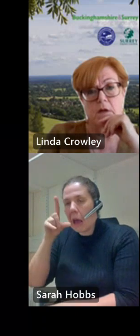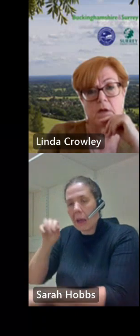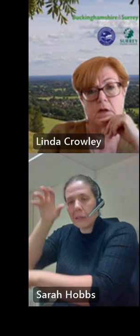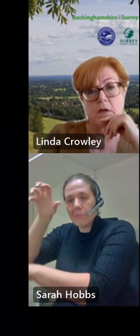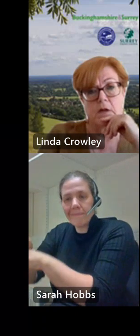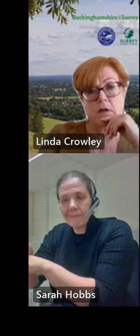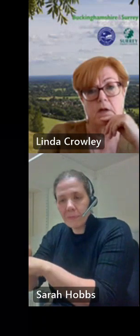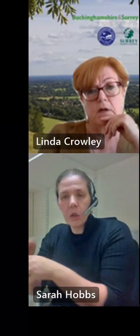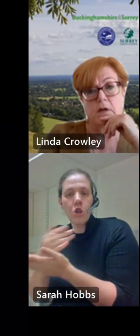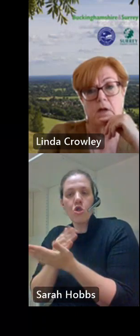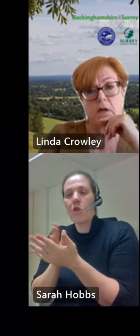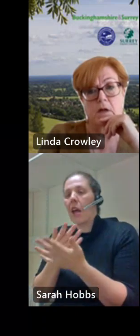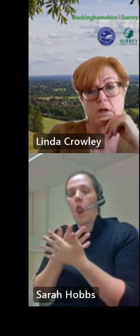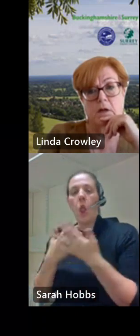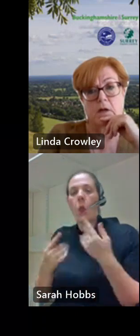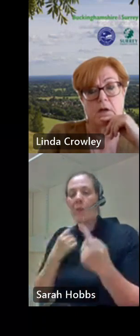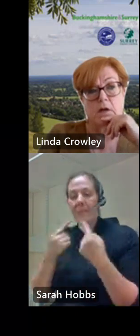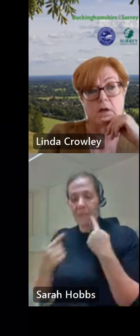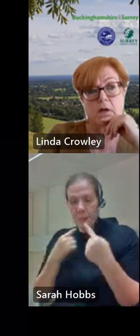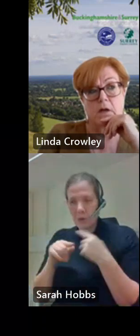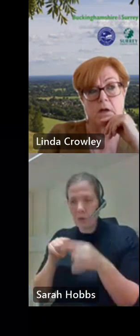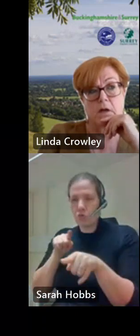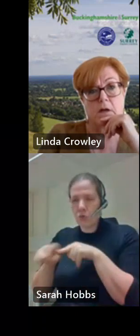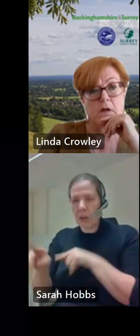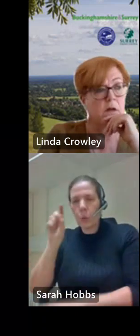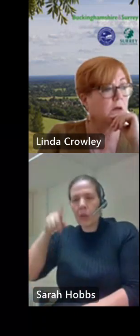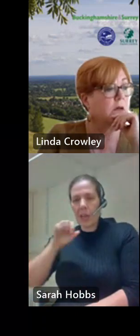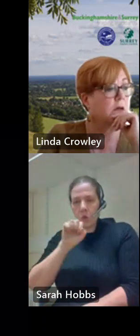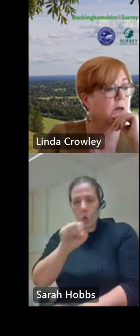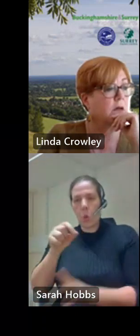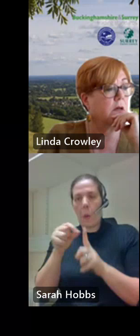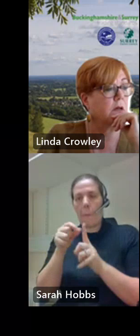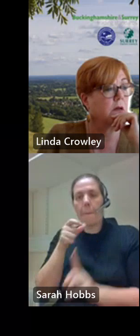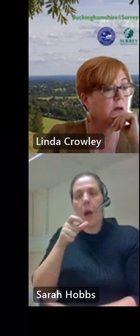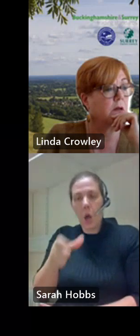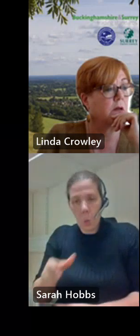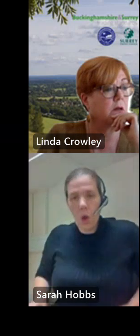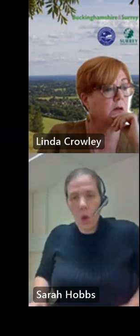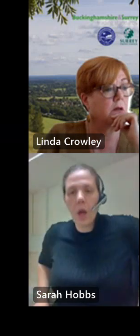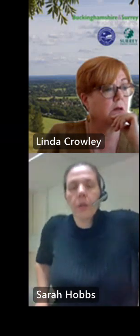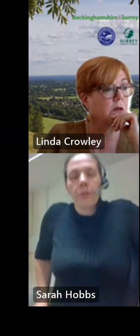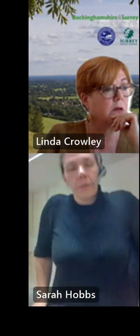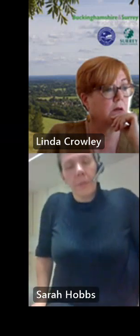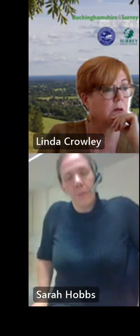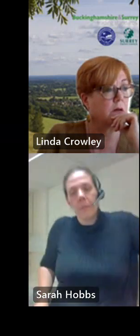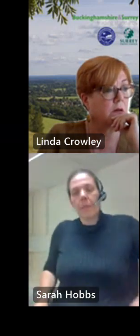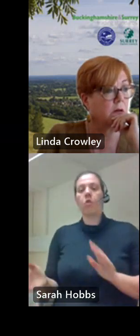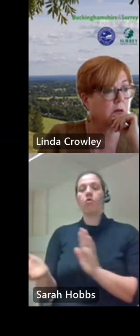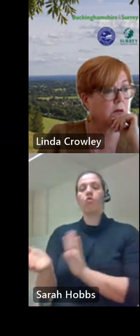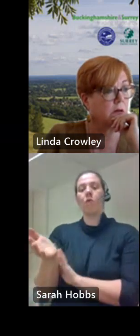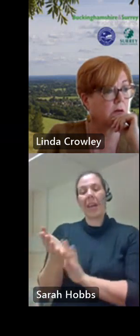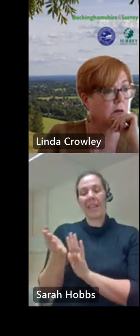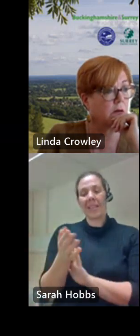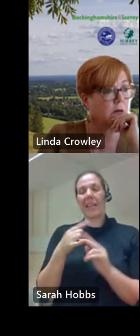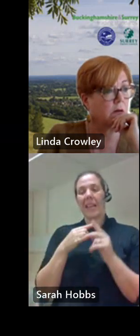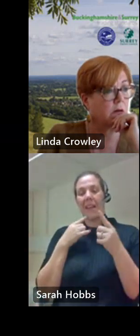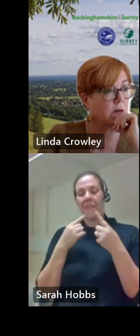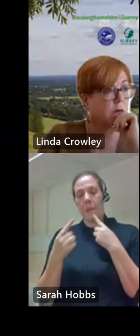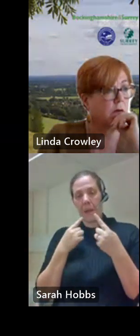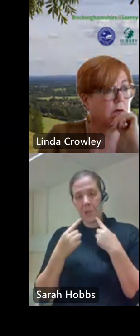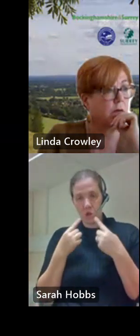about yourself that someone could use to guess your password. The graphic on the right just gives you an illustration in terms of if